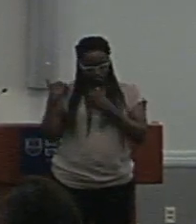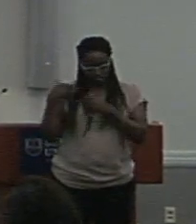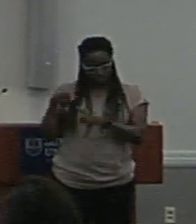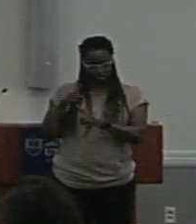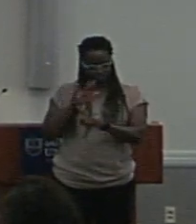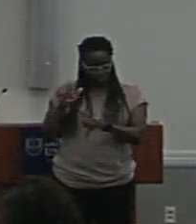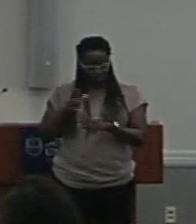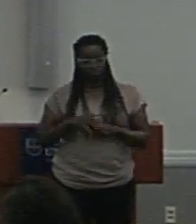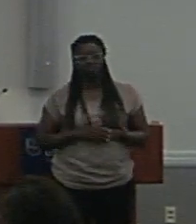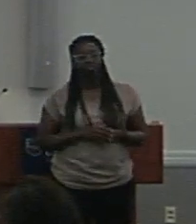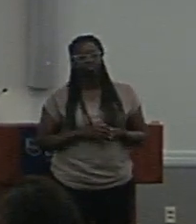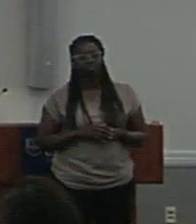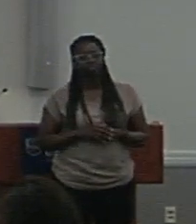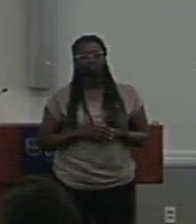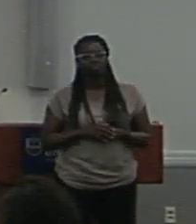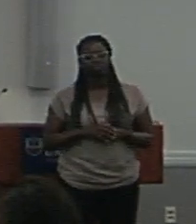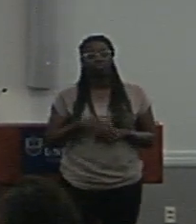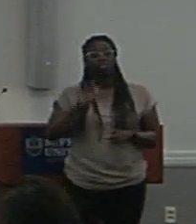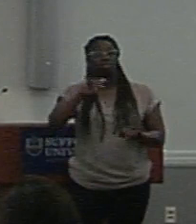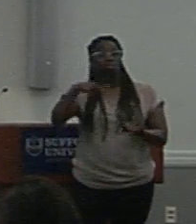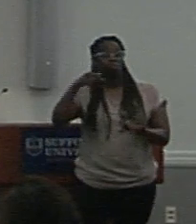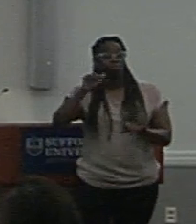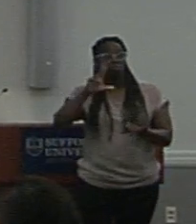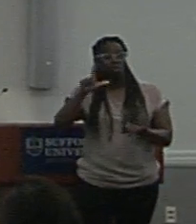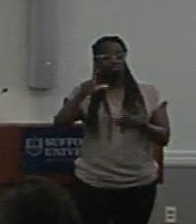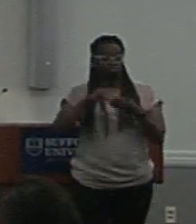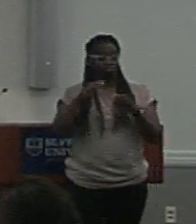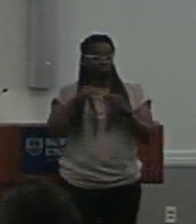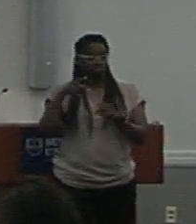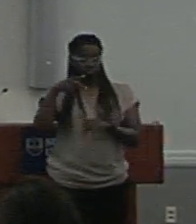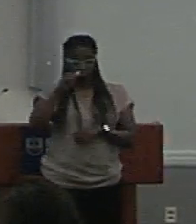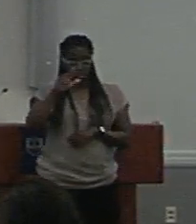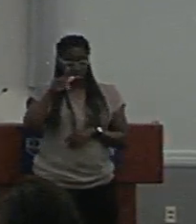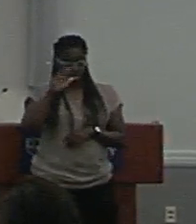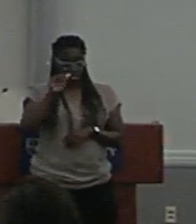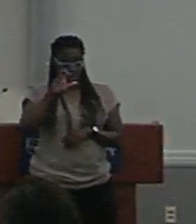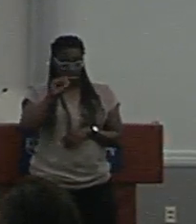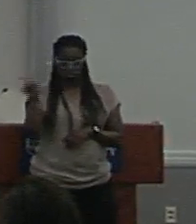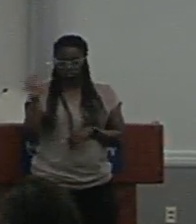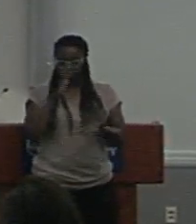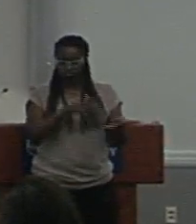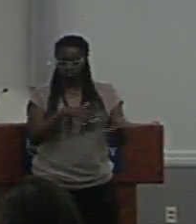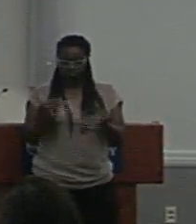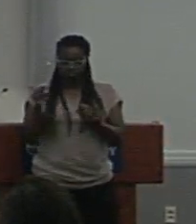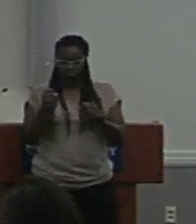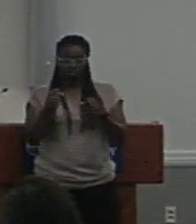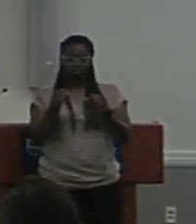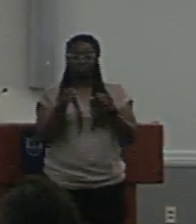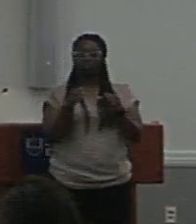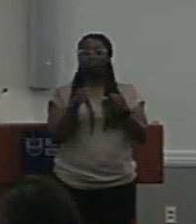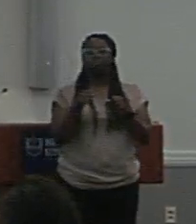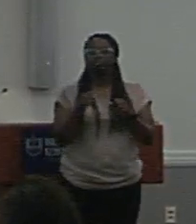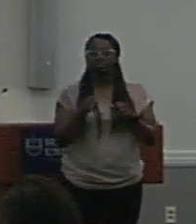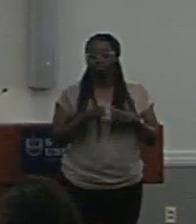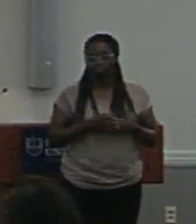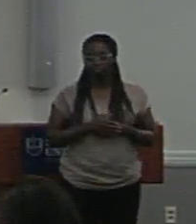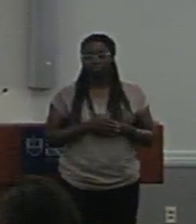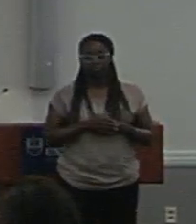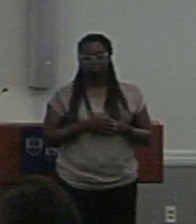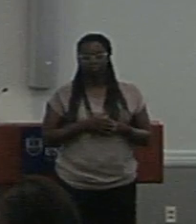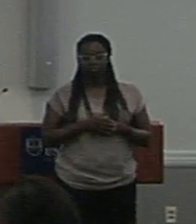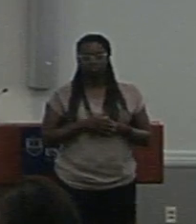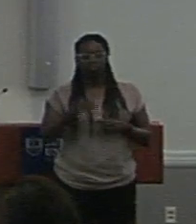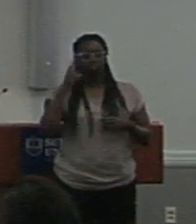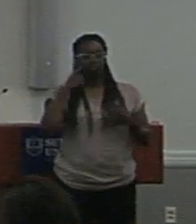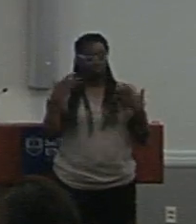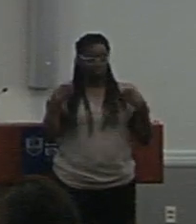health issues. So we don't really do any direct services for mental health in our office, but my